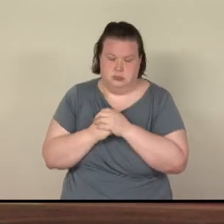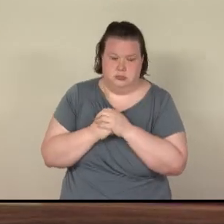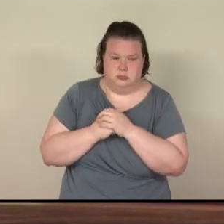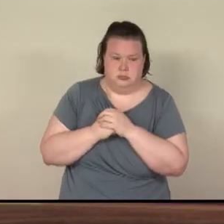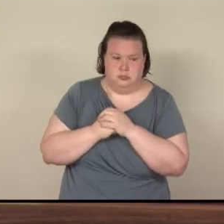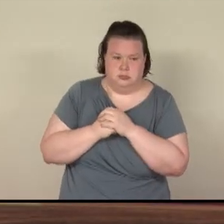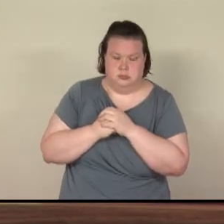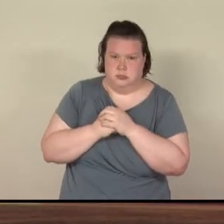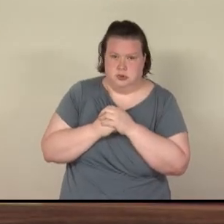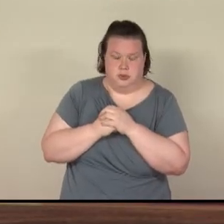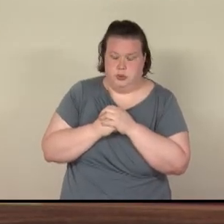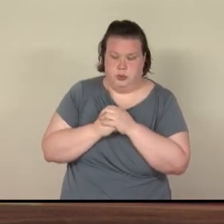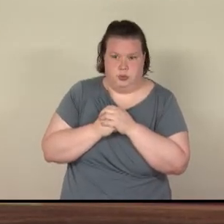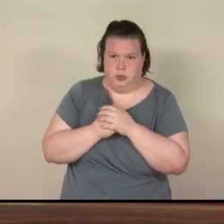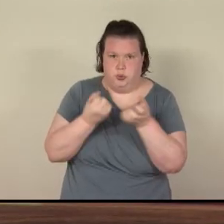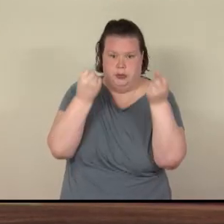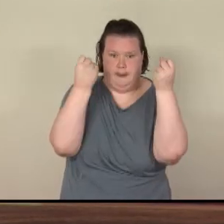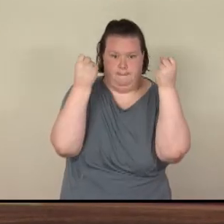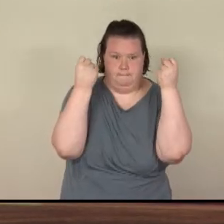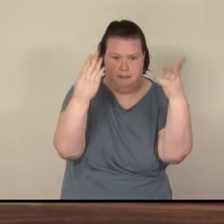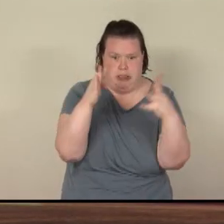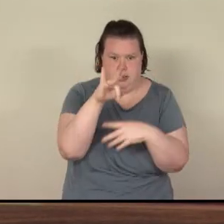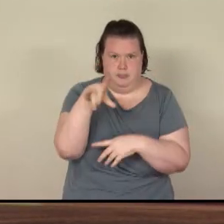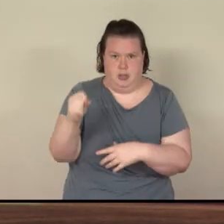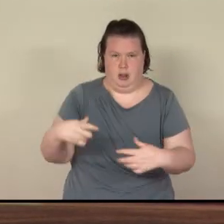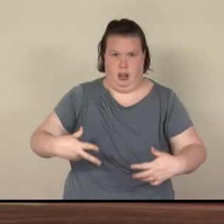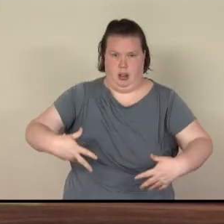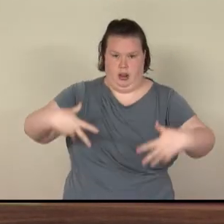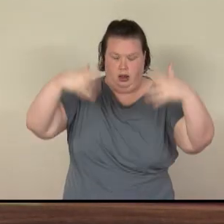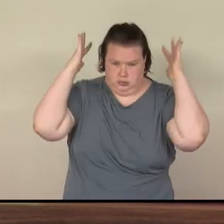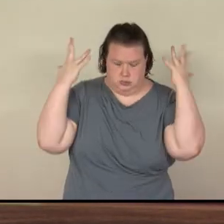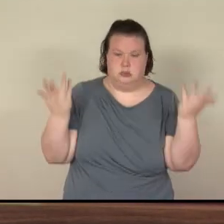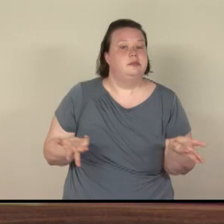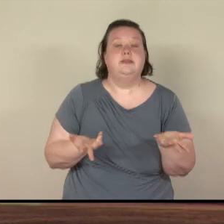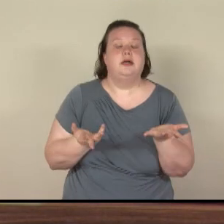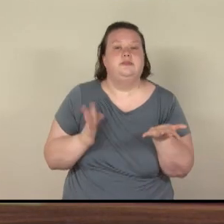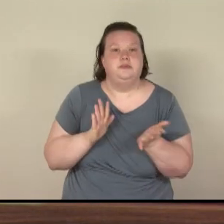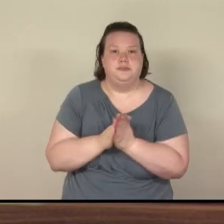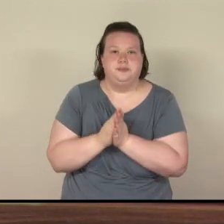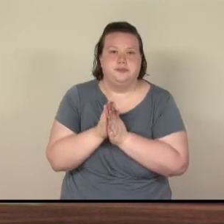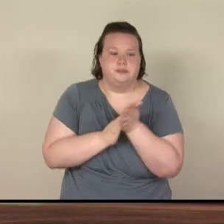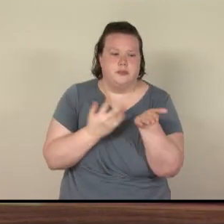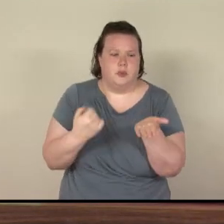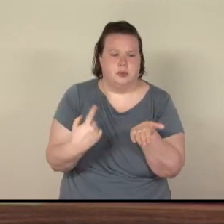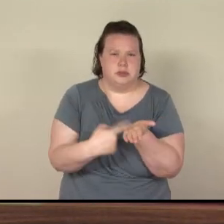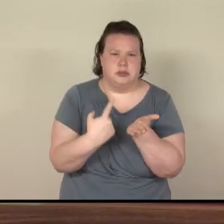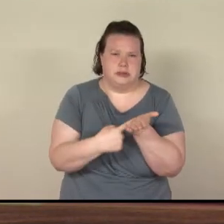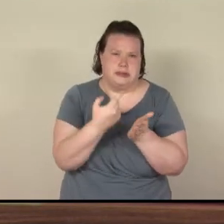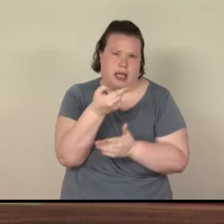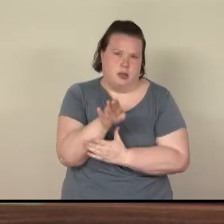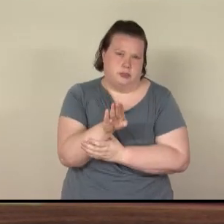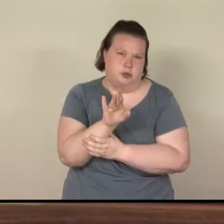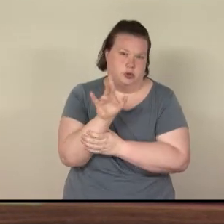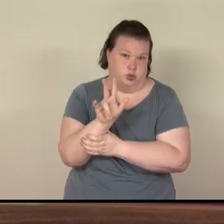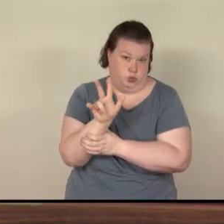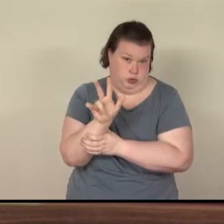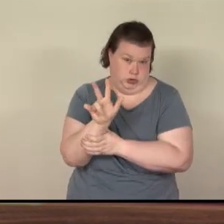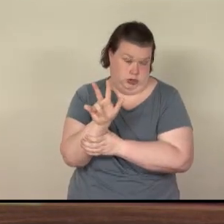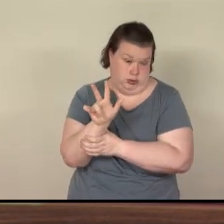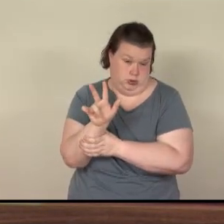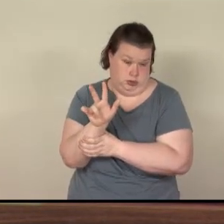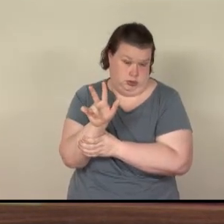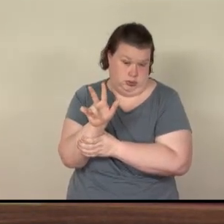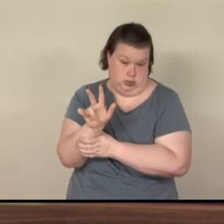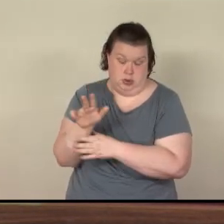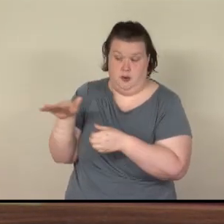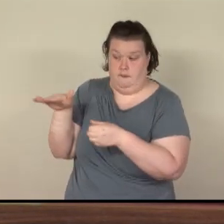almost overwhelming to try to keep up with all of them, but I want to talk a little bit about House Bill 3, which passed the